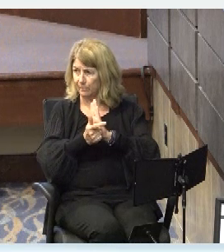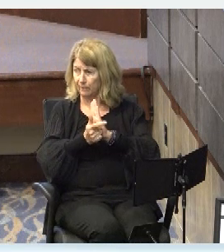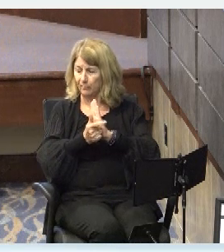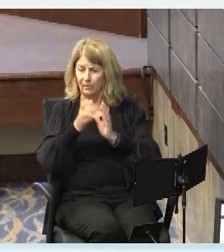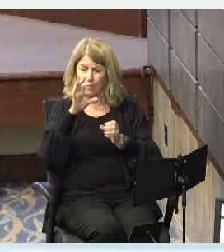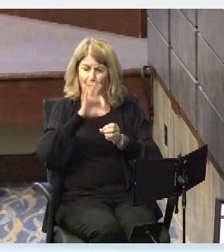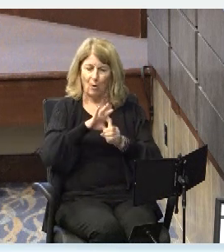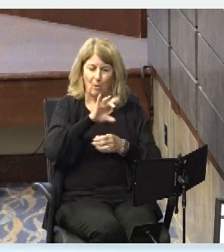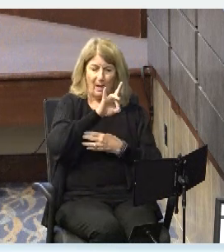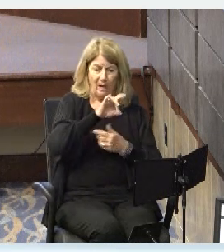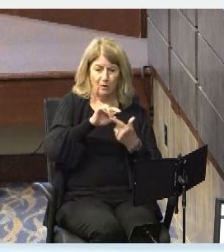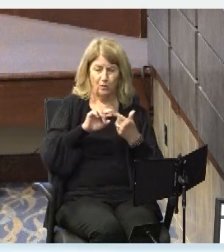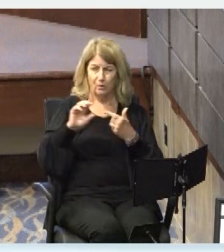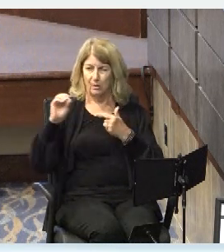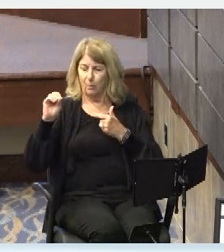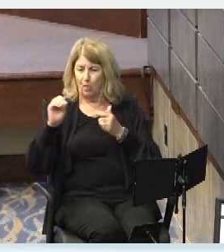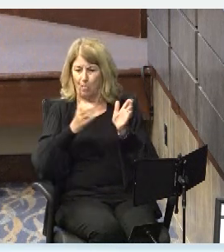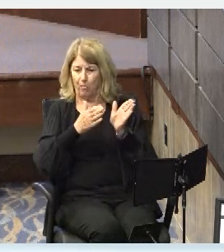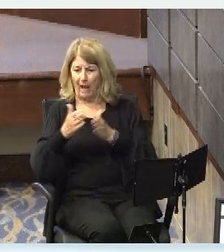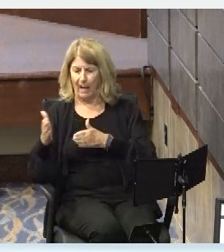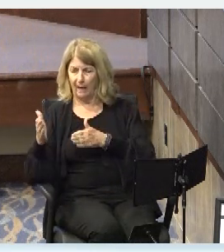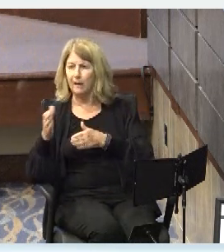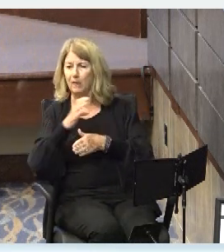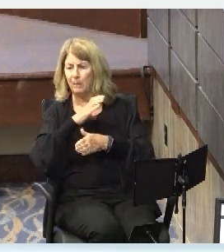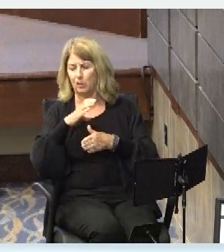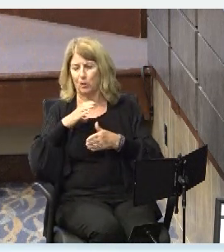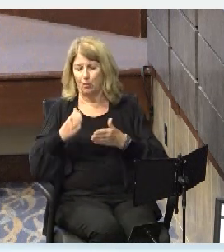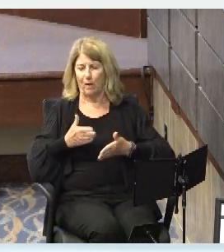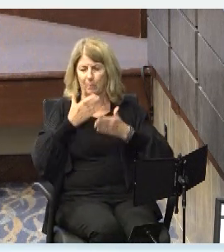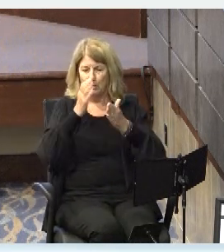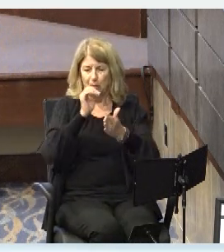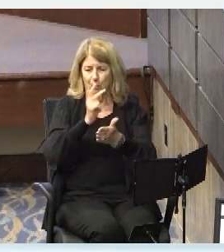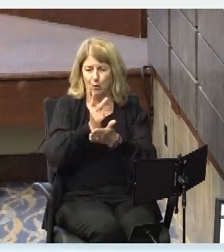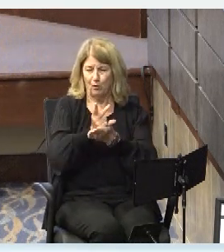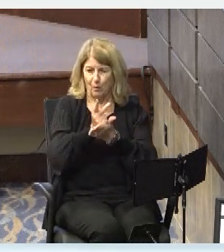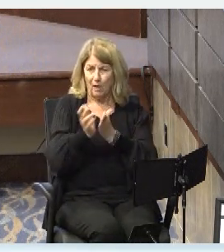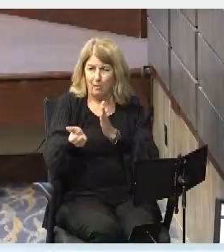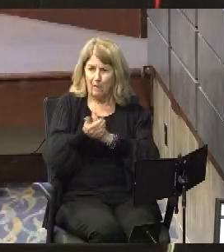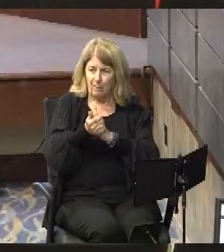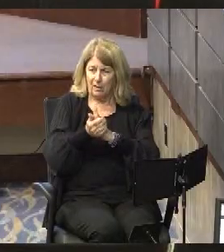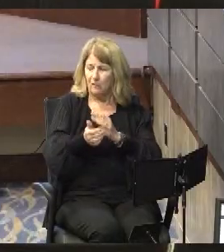8-0, the Plan Commission recommended approval of the amendments as proposed.